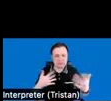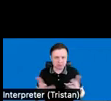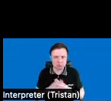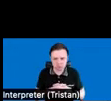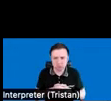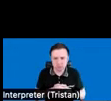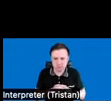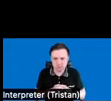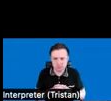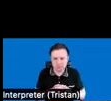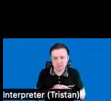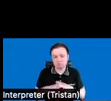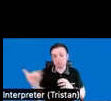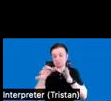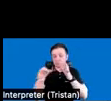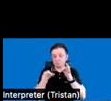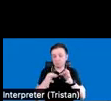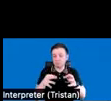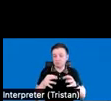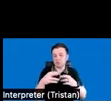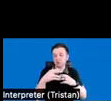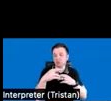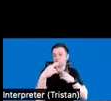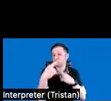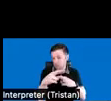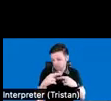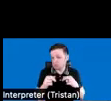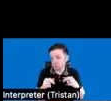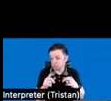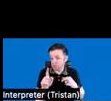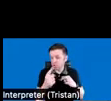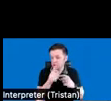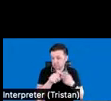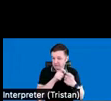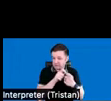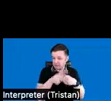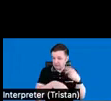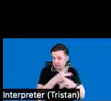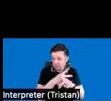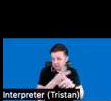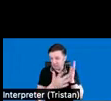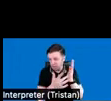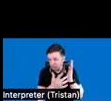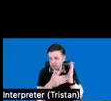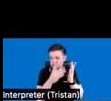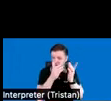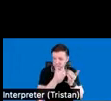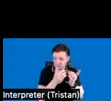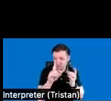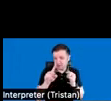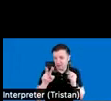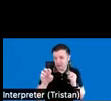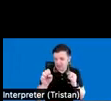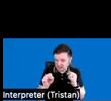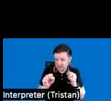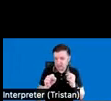They also discuss restrictions as only certain types of technology and devices or system are